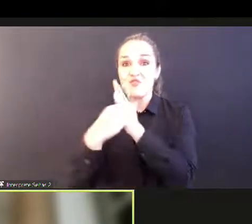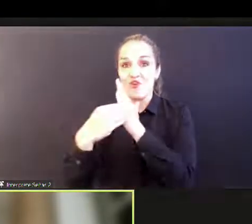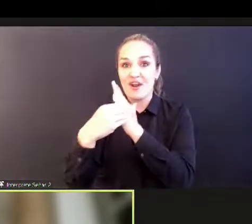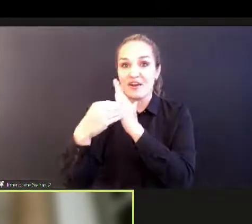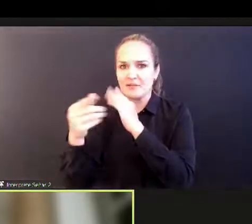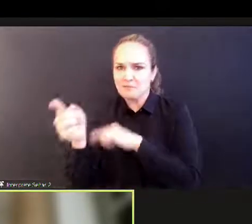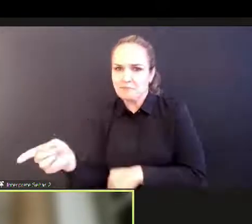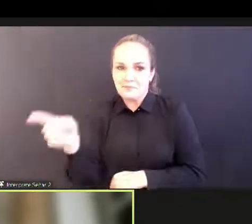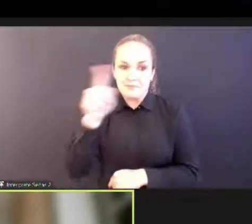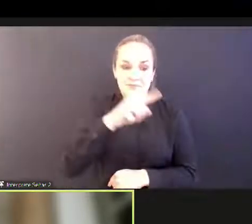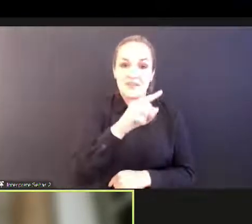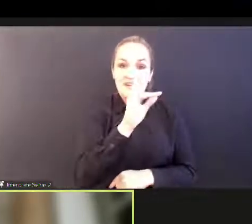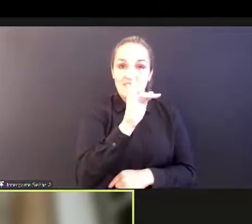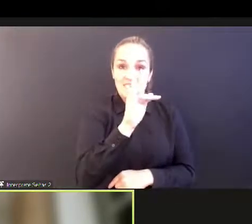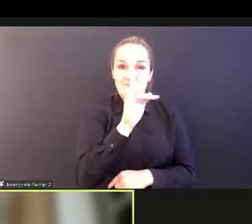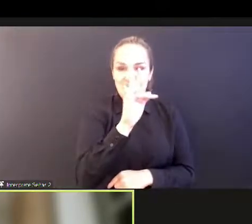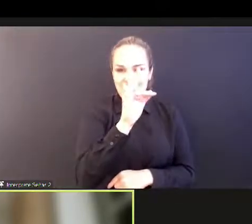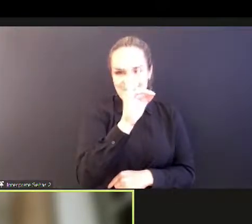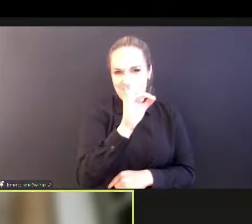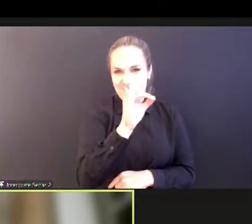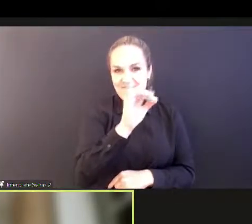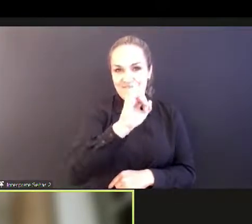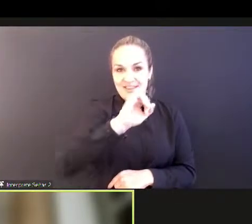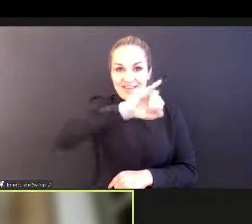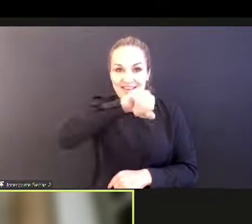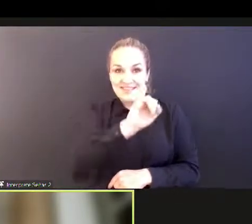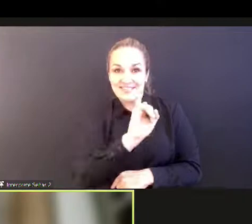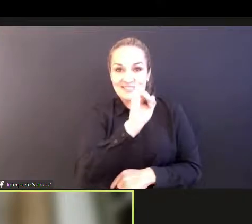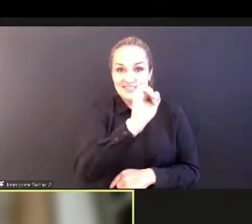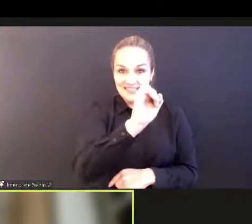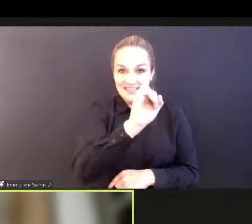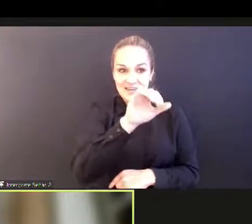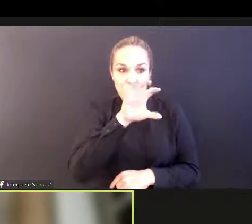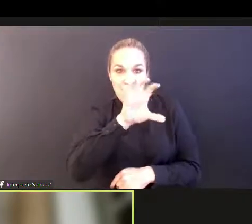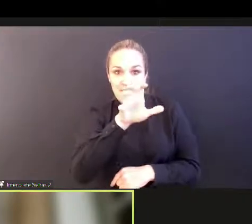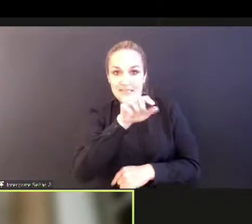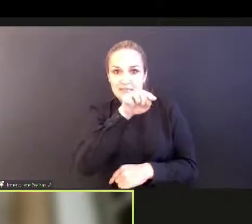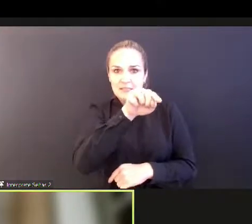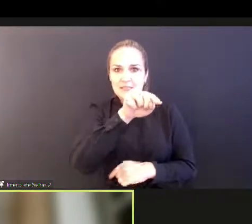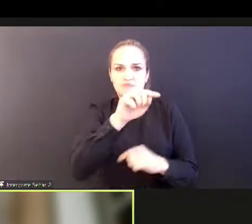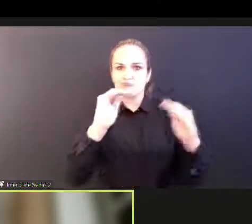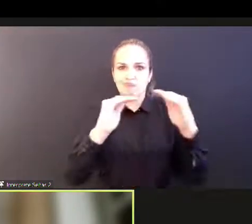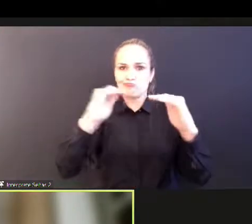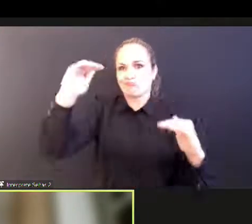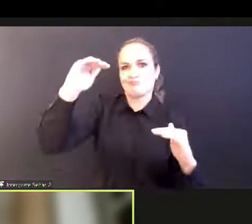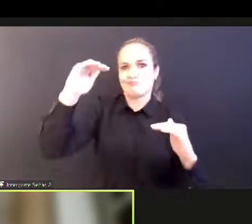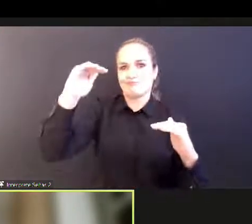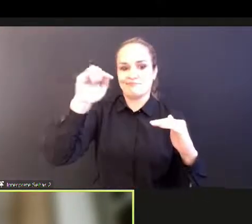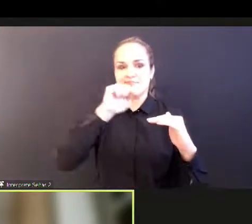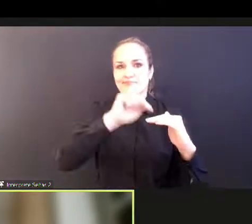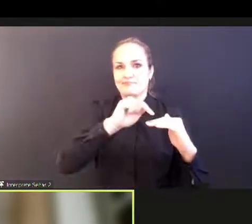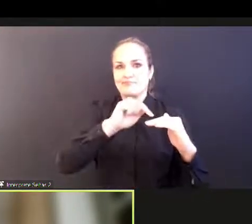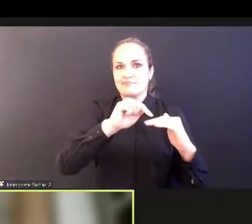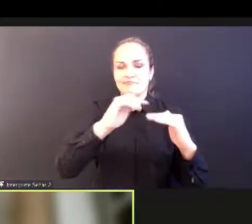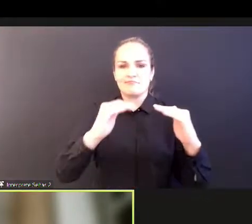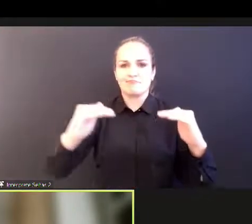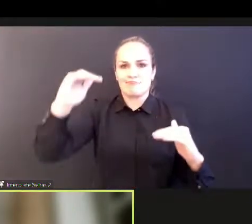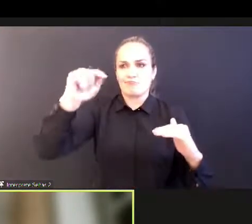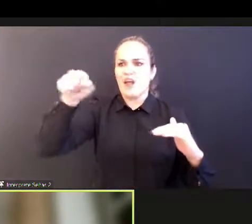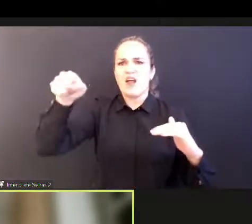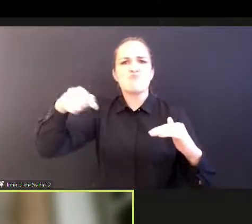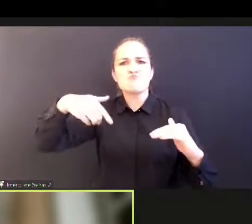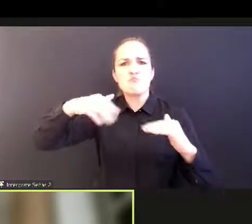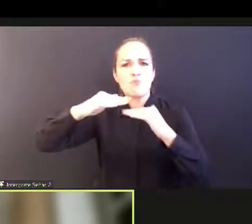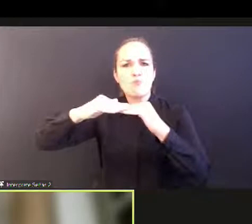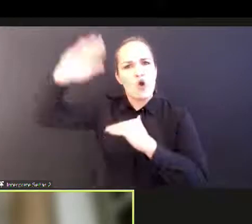it's creating employment. In terms of the composition also of the basket of exports, it's quite different. So for India, it's